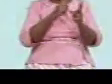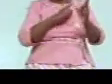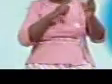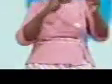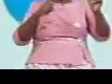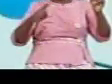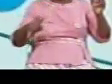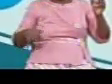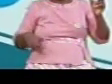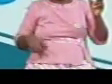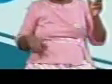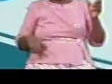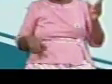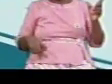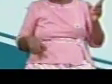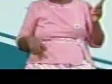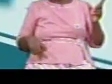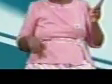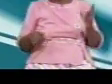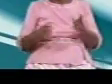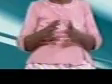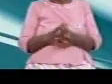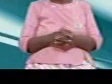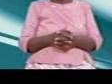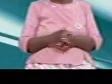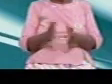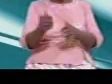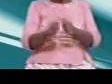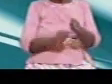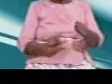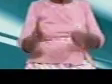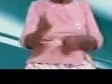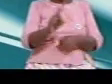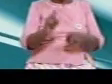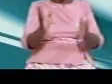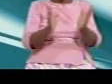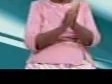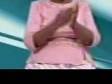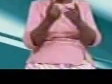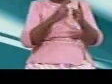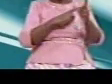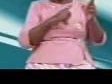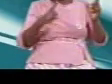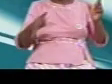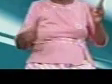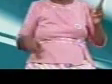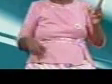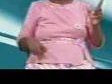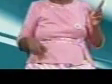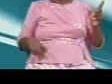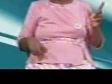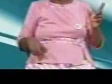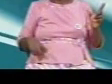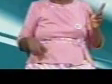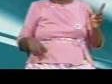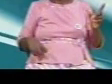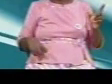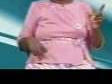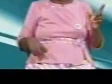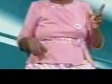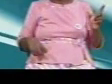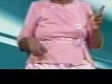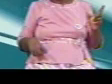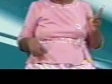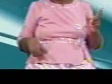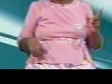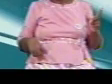Lord. Hallelujah. Everybody praise the Lord. Hallelujah. Yes, tonight is